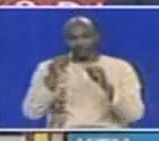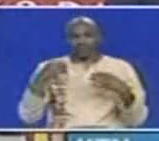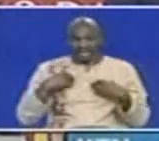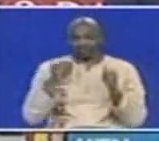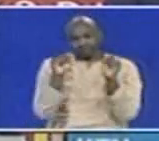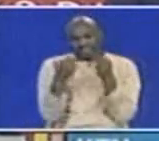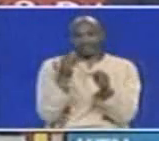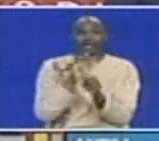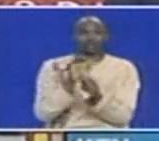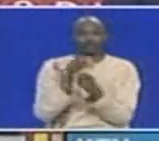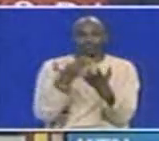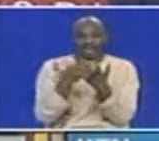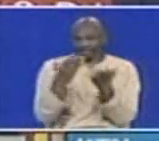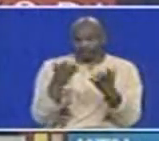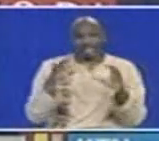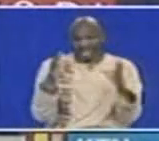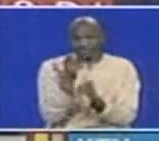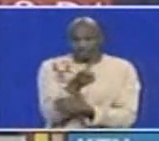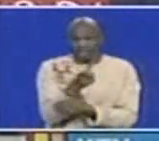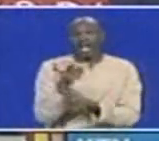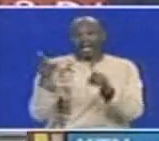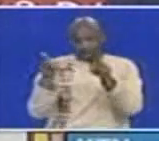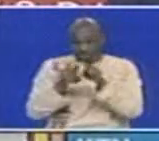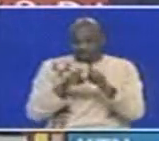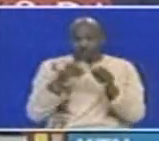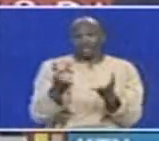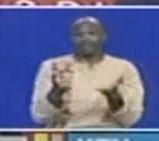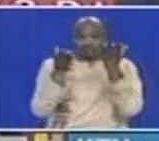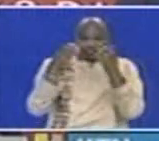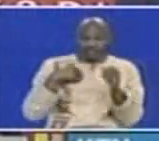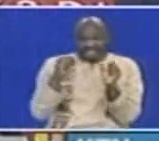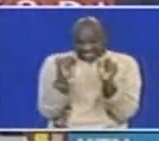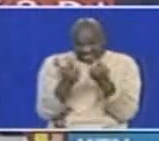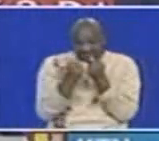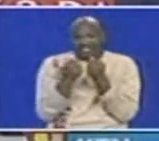savings to the football clubs, and also will improve on the safety of their travel.